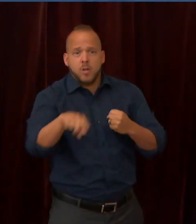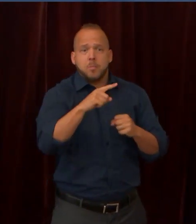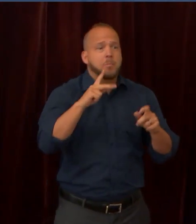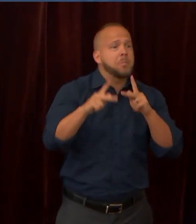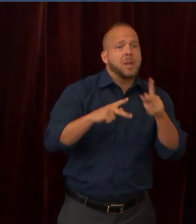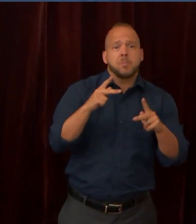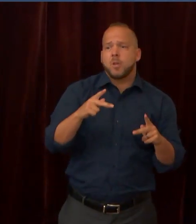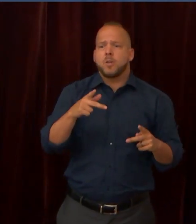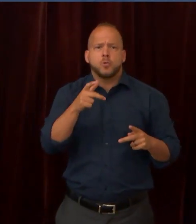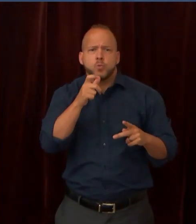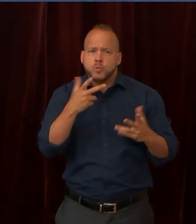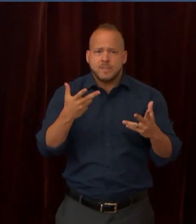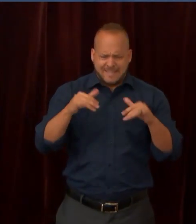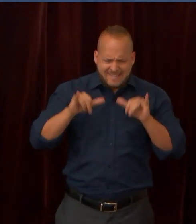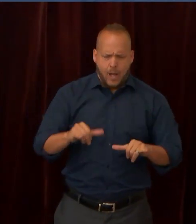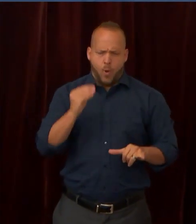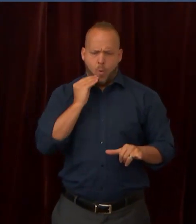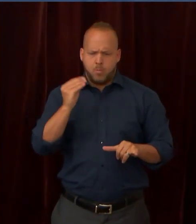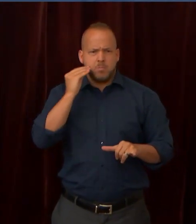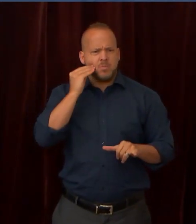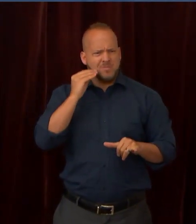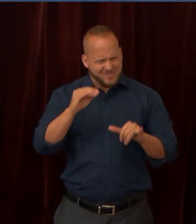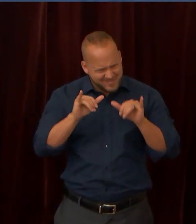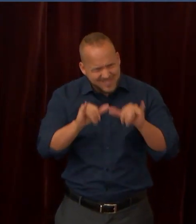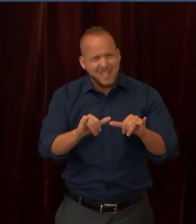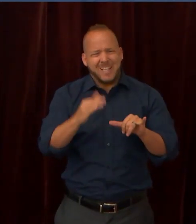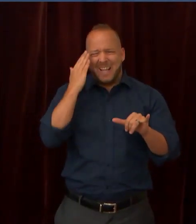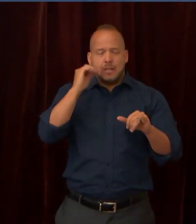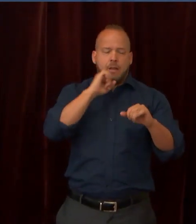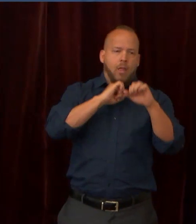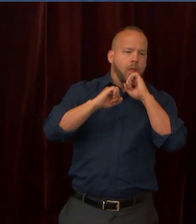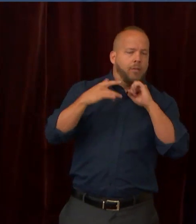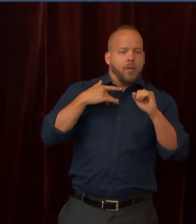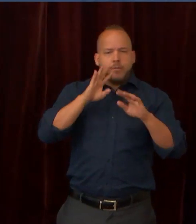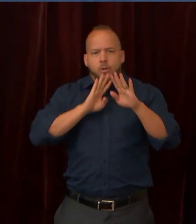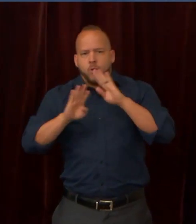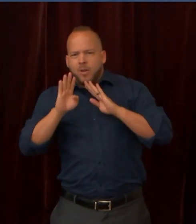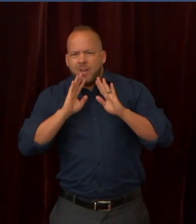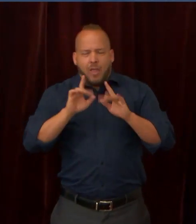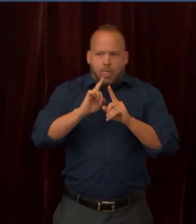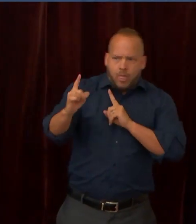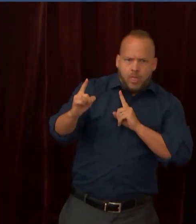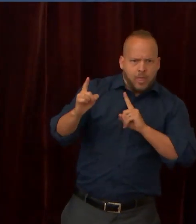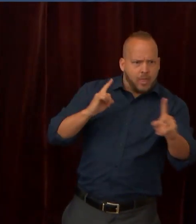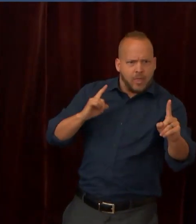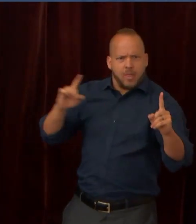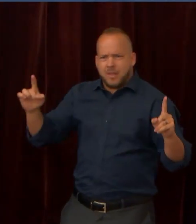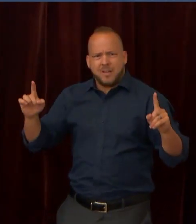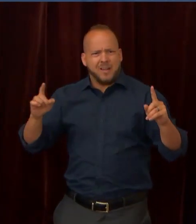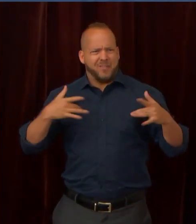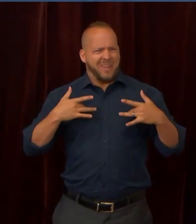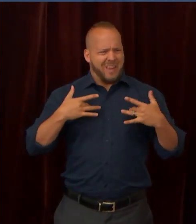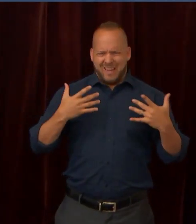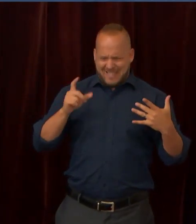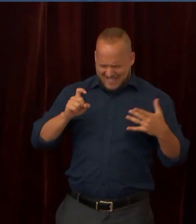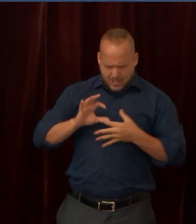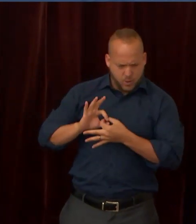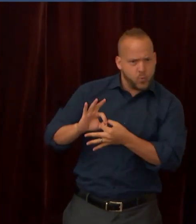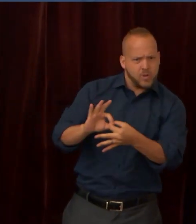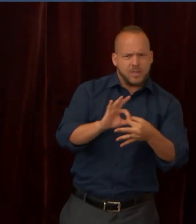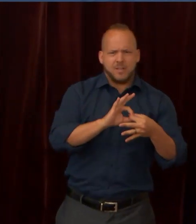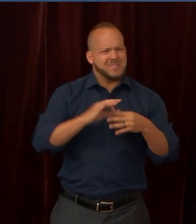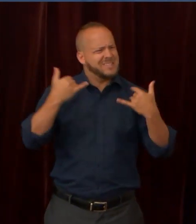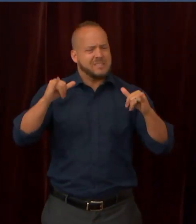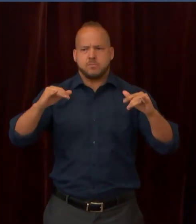challenging isolation, because although we may be physically separated, we are united as a community. I'm deeply grateful to you, Governor Inslee, and your